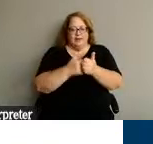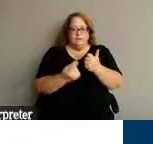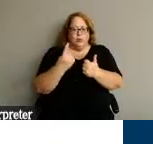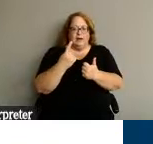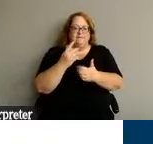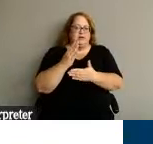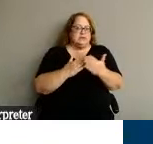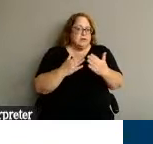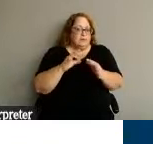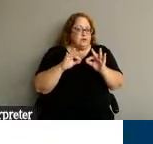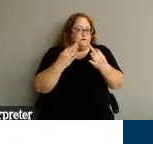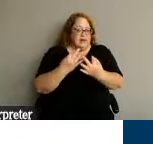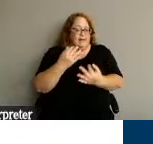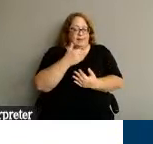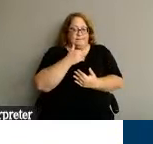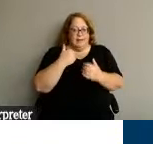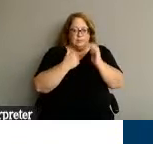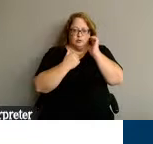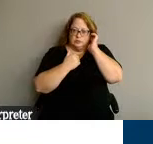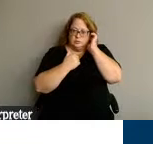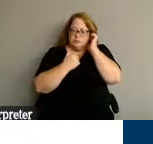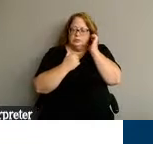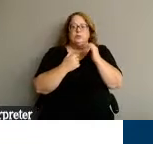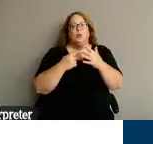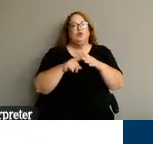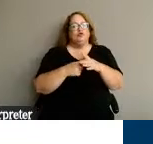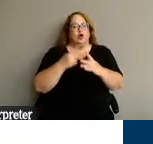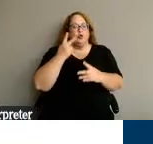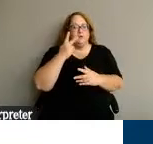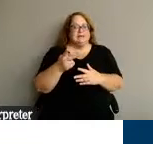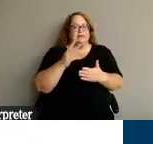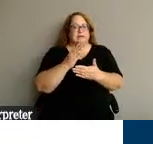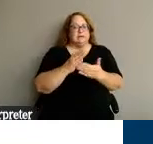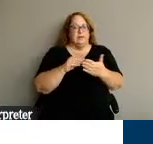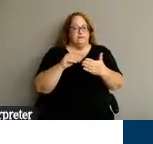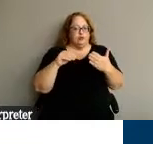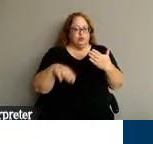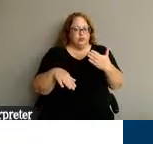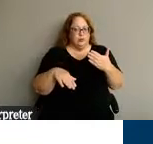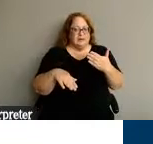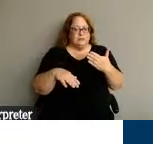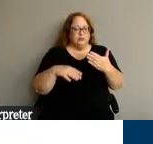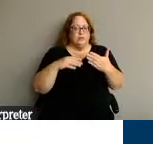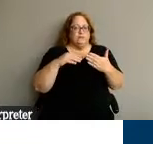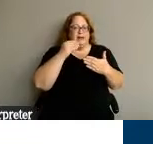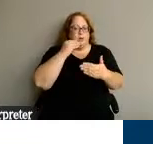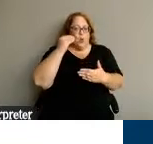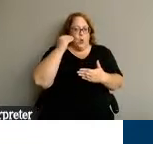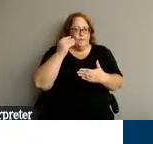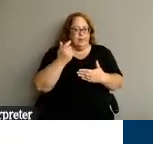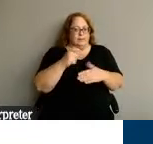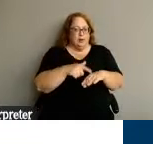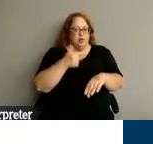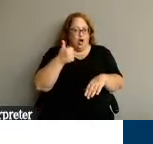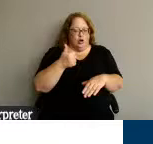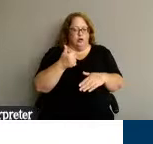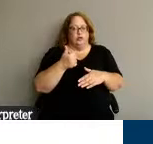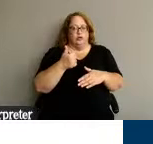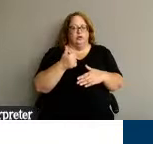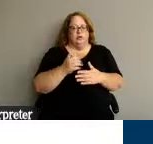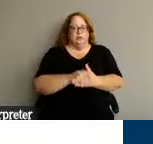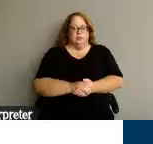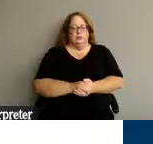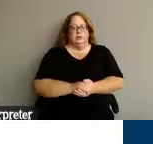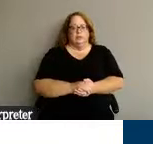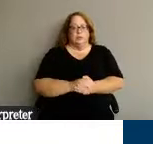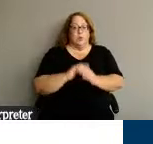of our family members as much. And so we are starting to see some of the students who have been at home a little bit, and now that they're coming back out,